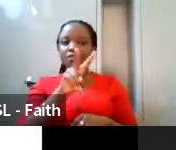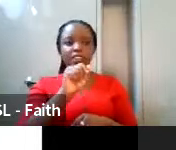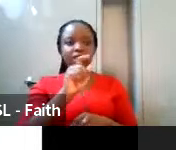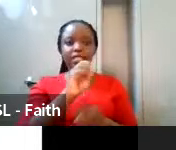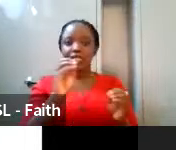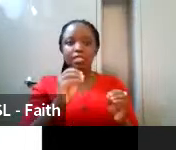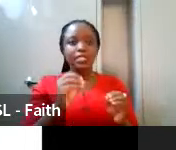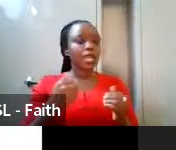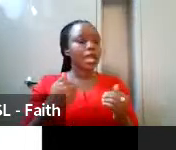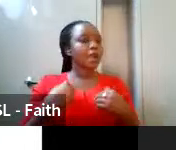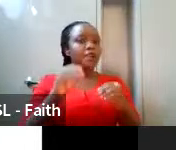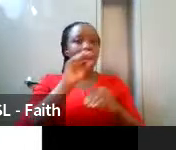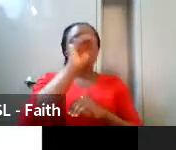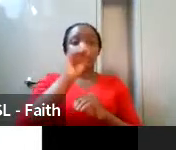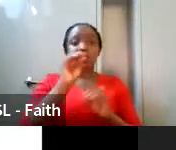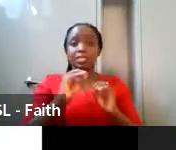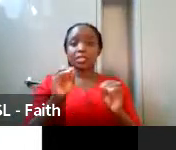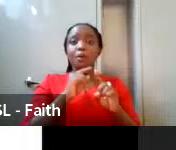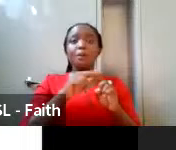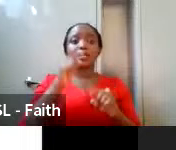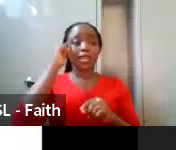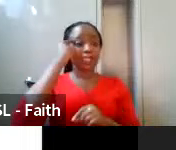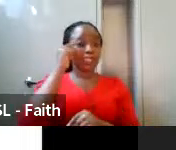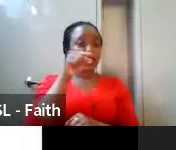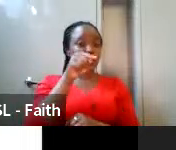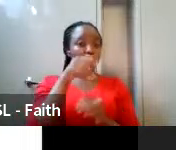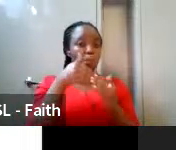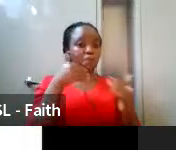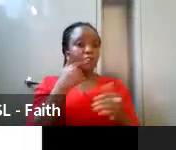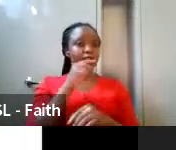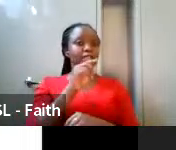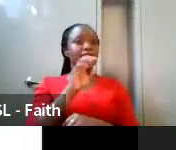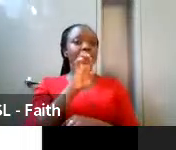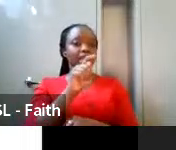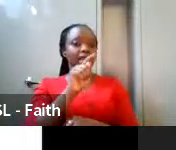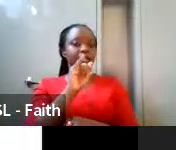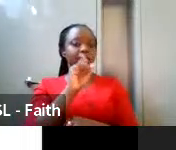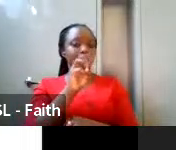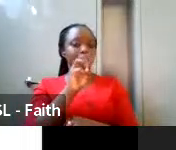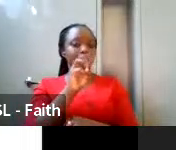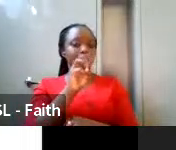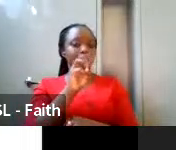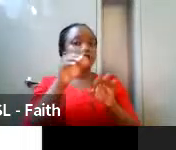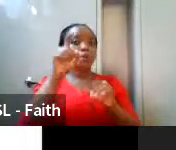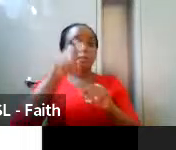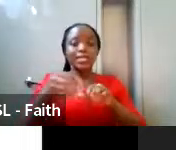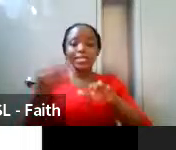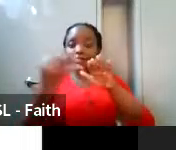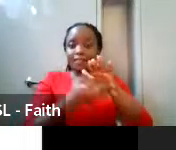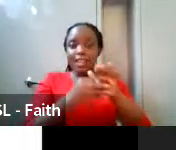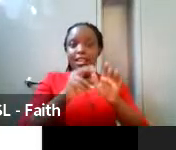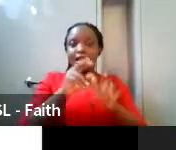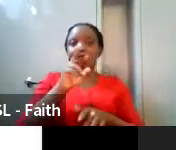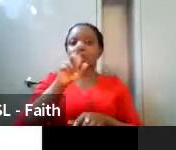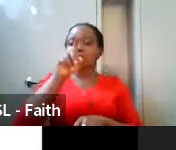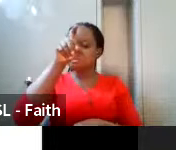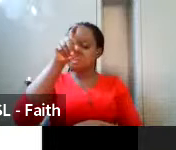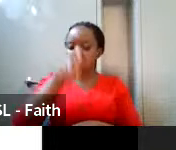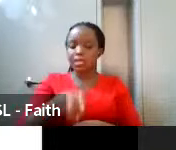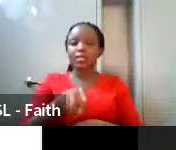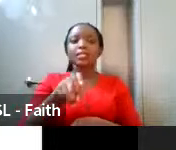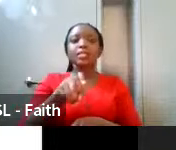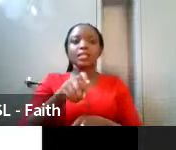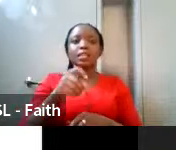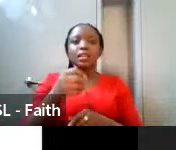certain percentage, but for you, I think you have mentioned that you're on eTIMS. If you're going to file your returns on iTax, there is now the